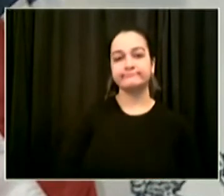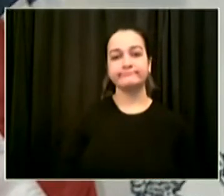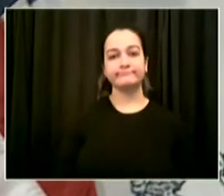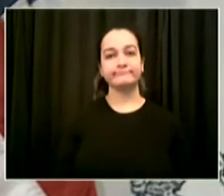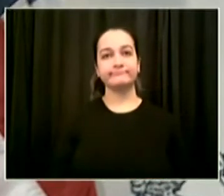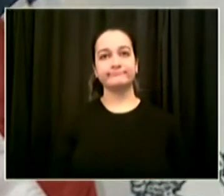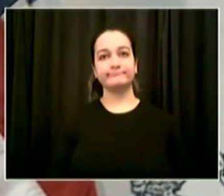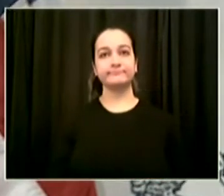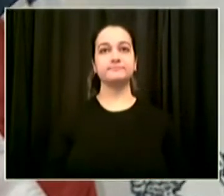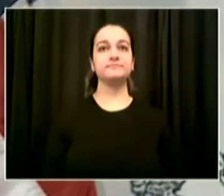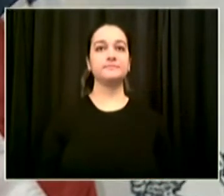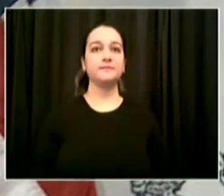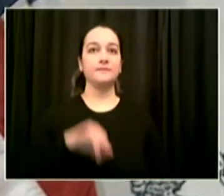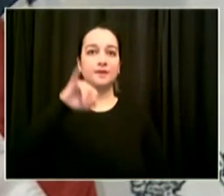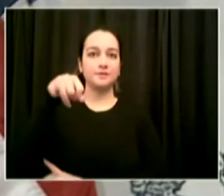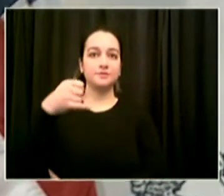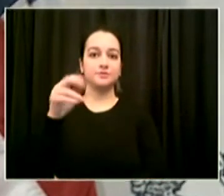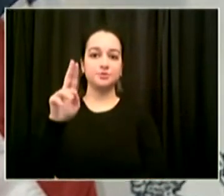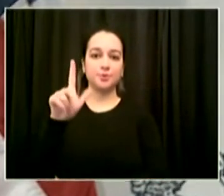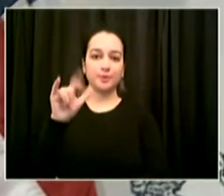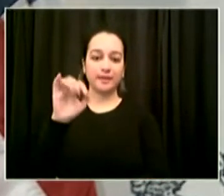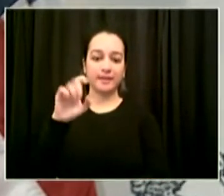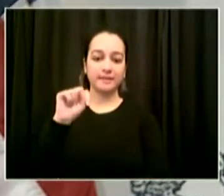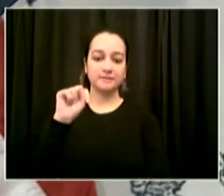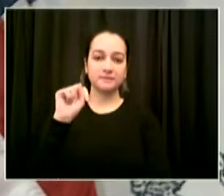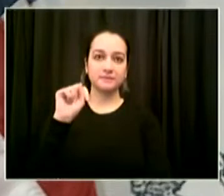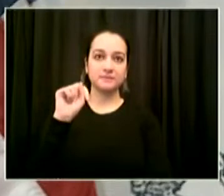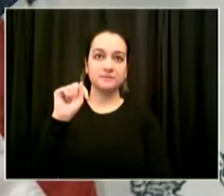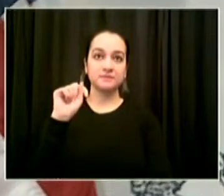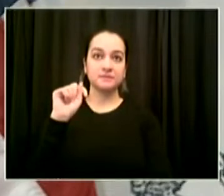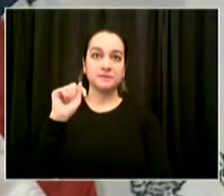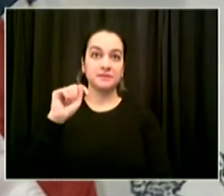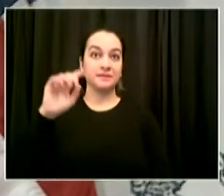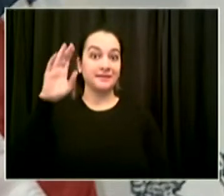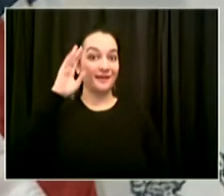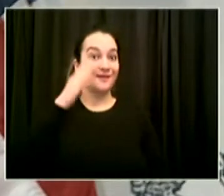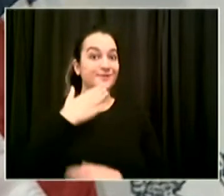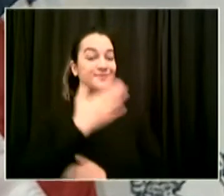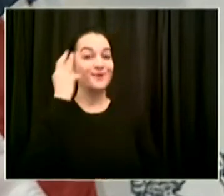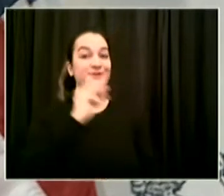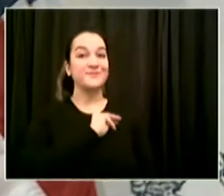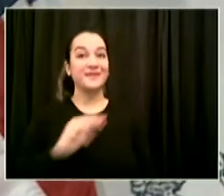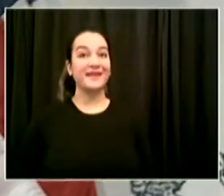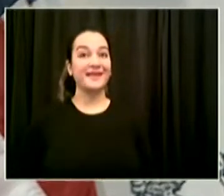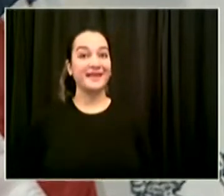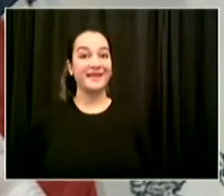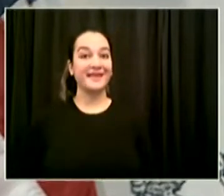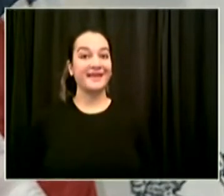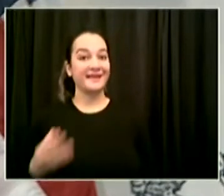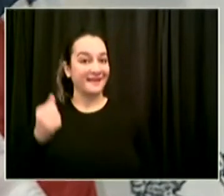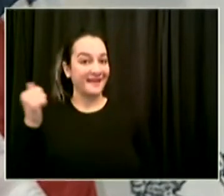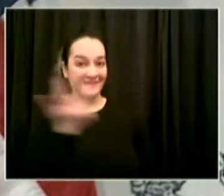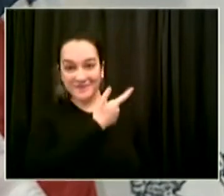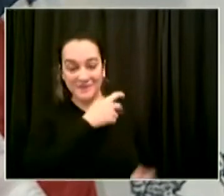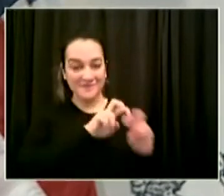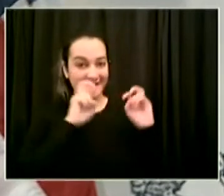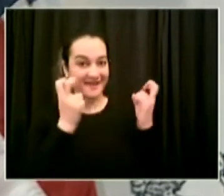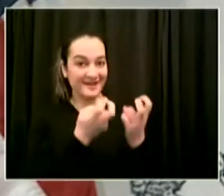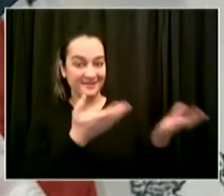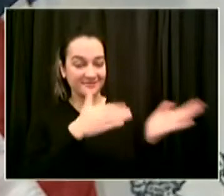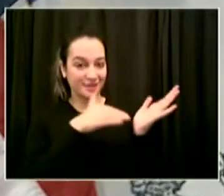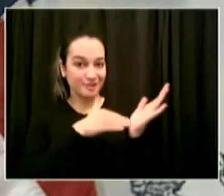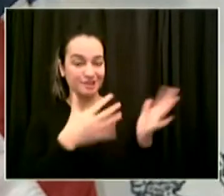Hey, good morning, Mr. Mayor, and everybody here on the call. I wanted to ask about the commanding officer. So for